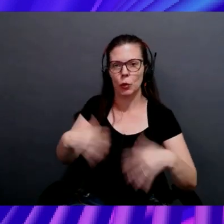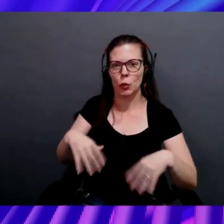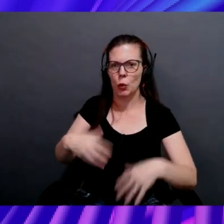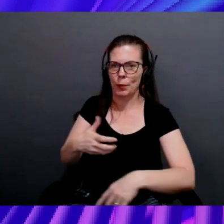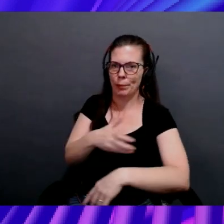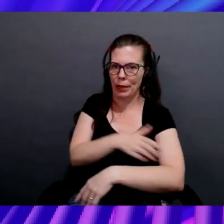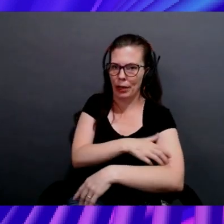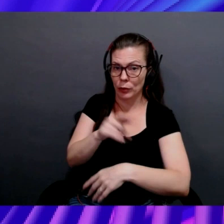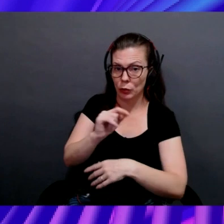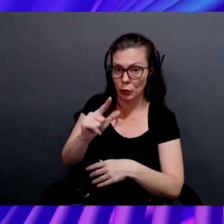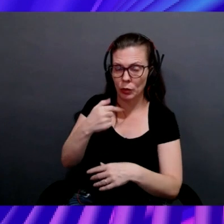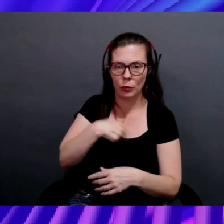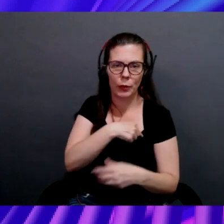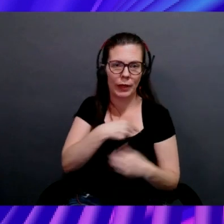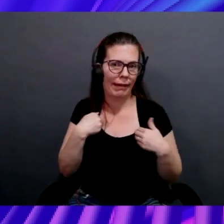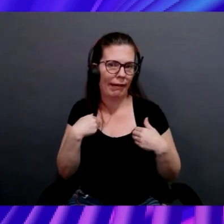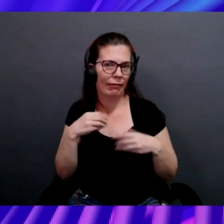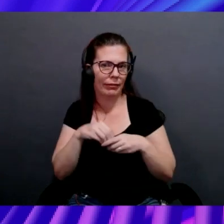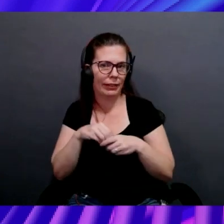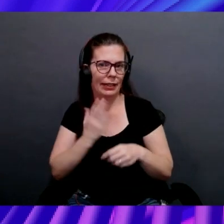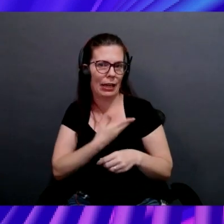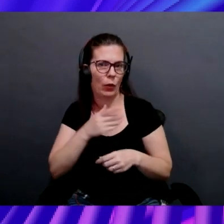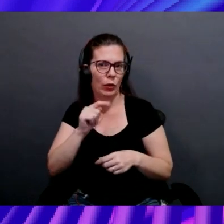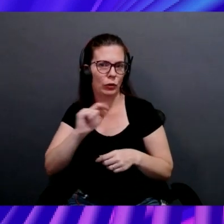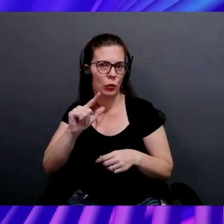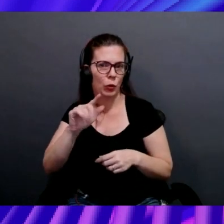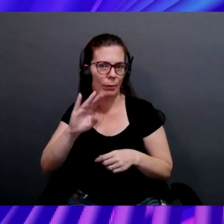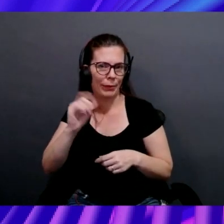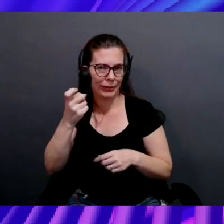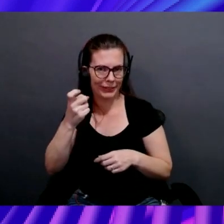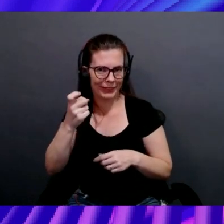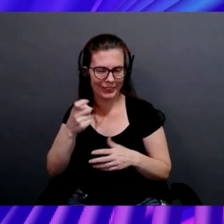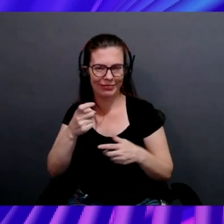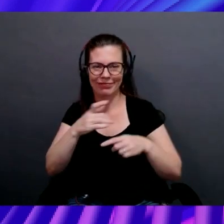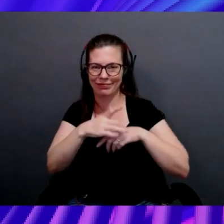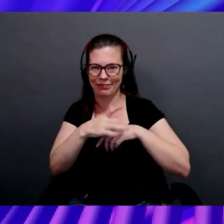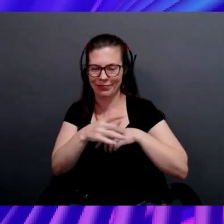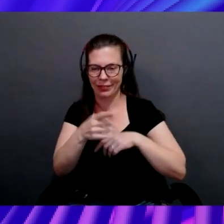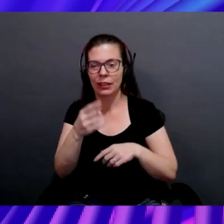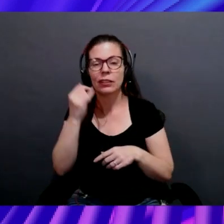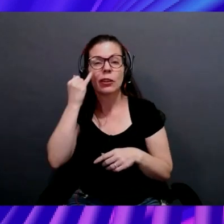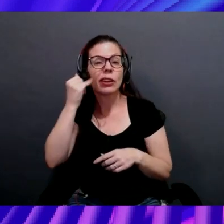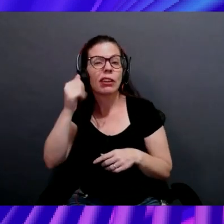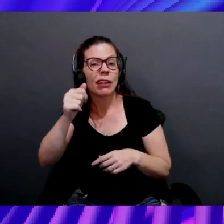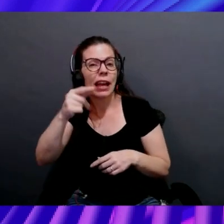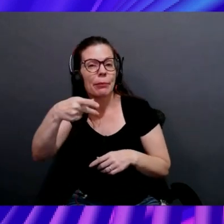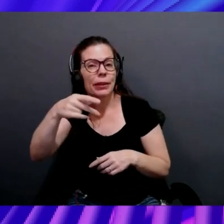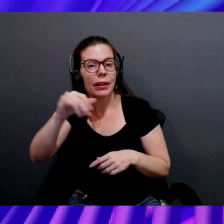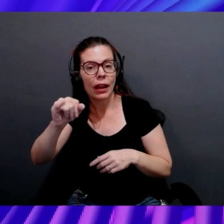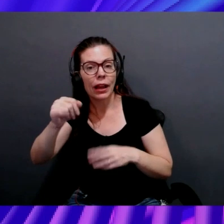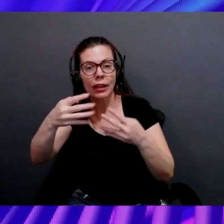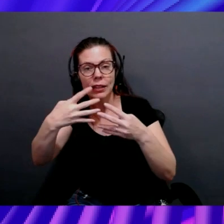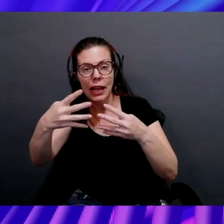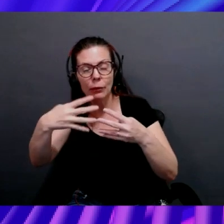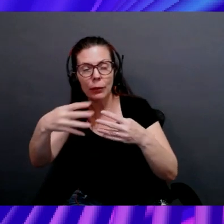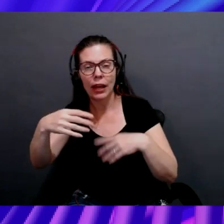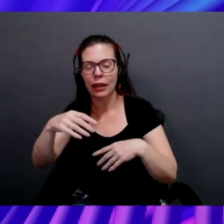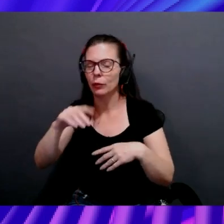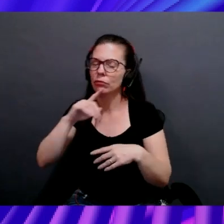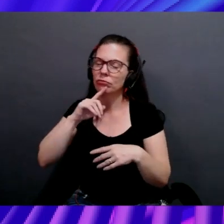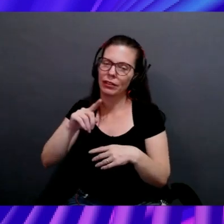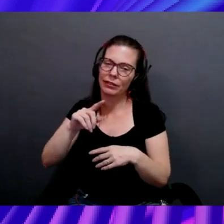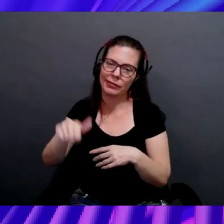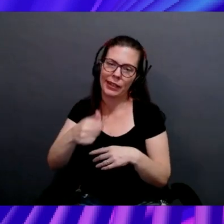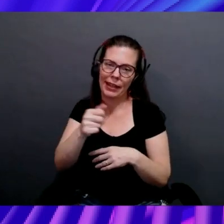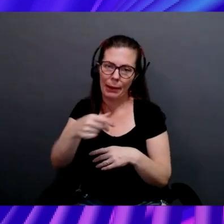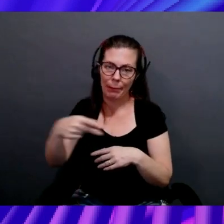that we have in our toolbox. If you have an API gateway, if you have any kind of application in your environment